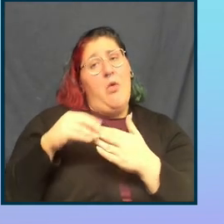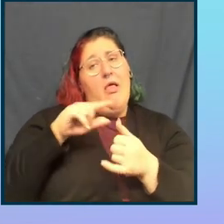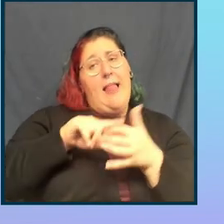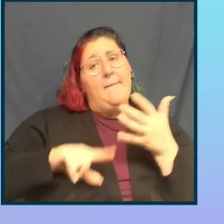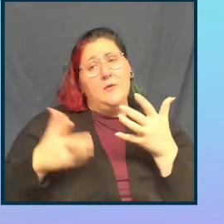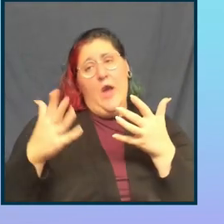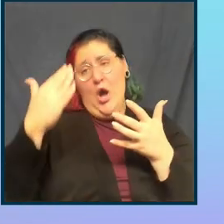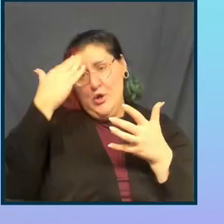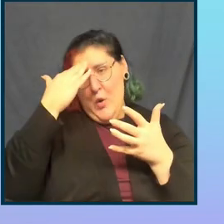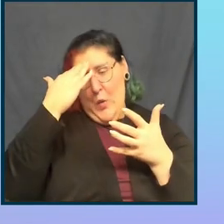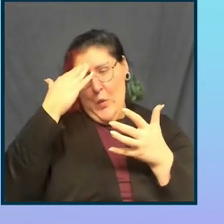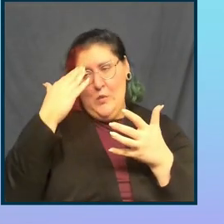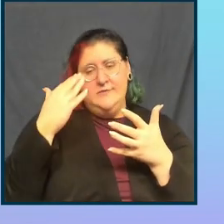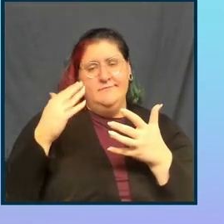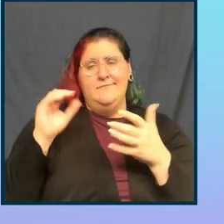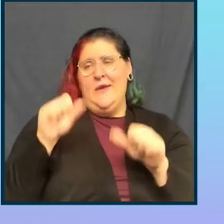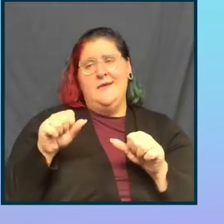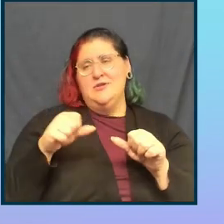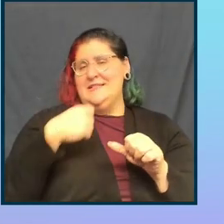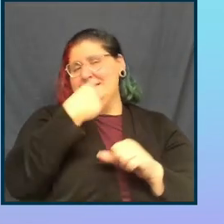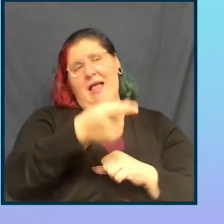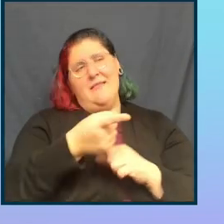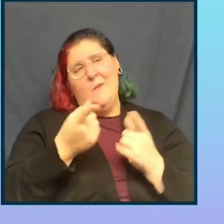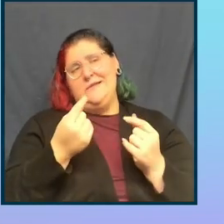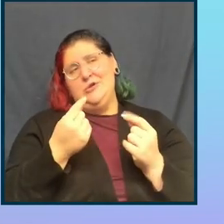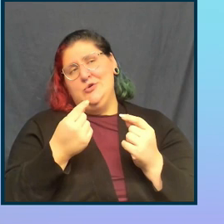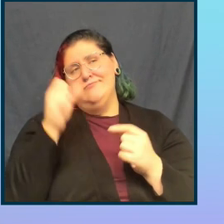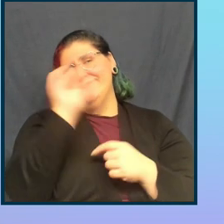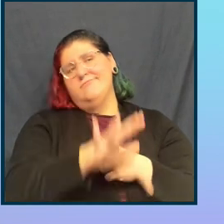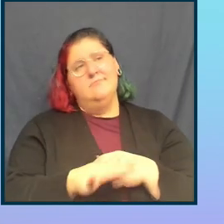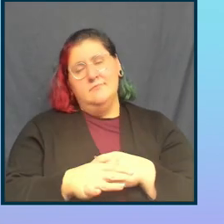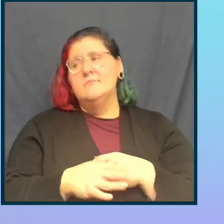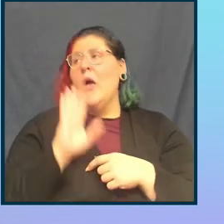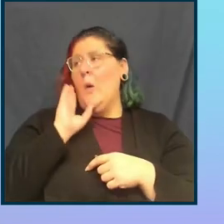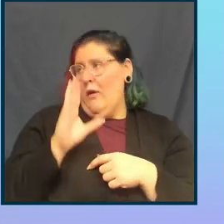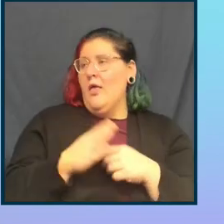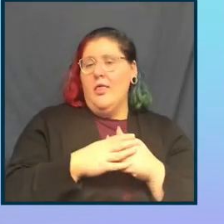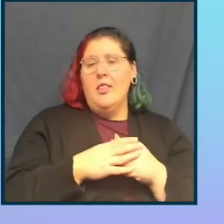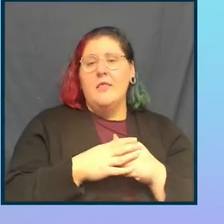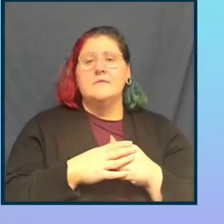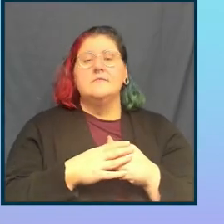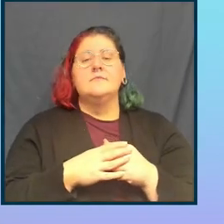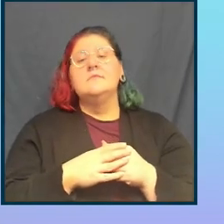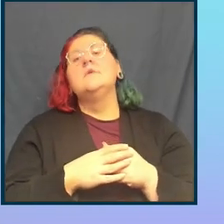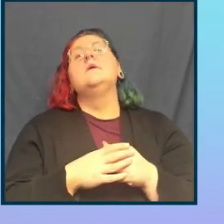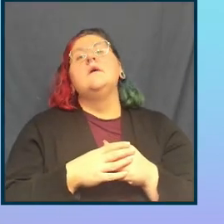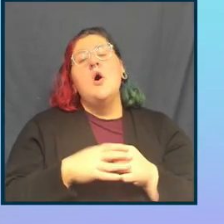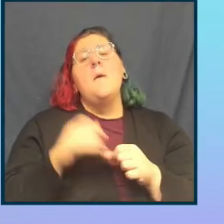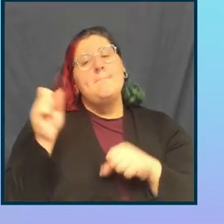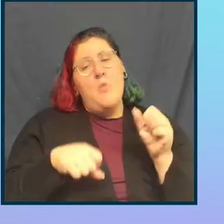to kind of throw at it what you need it to do. And so it's much more likely that you'll be able to add a role to a